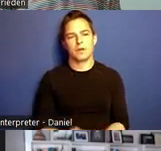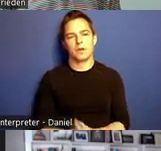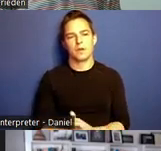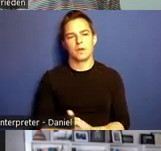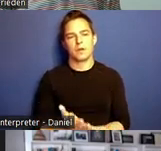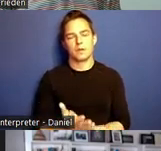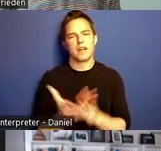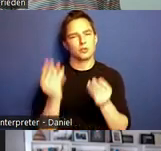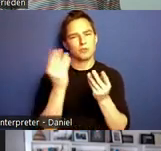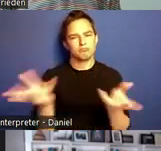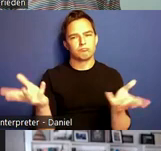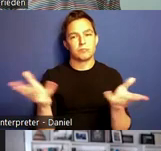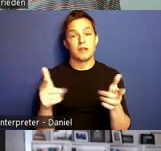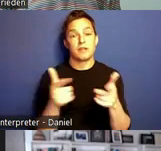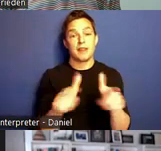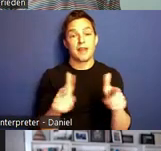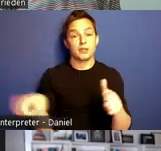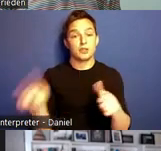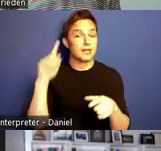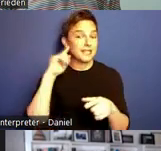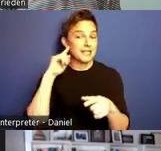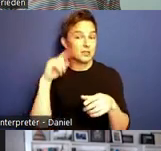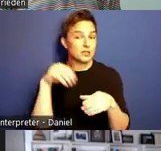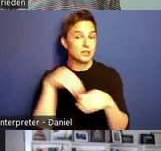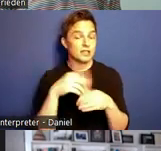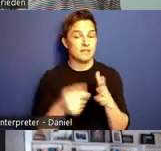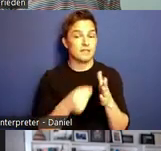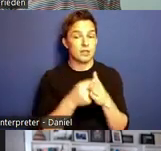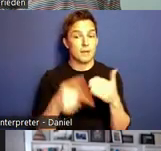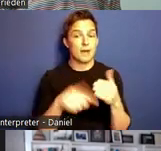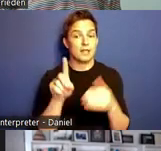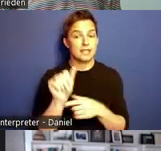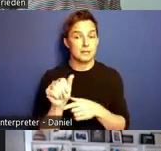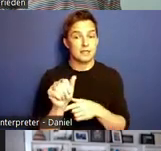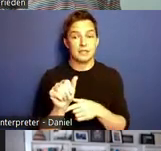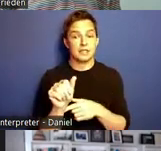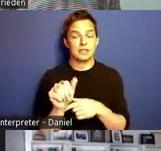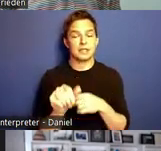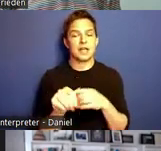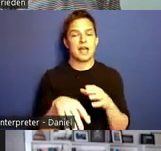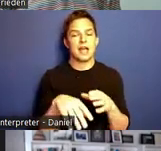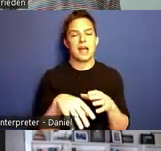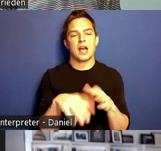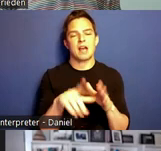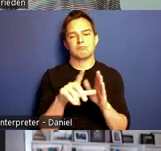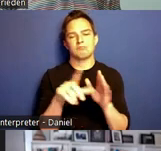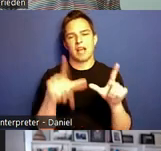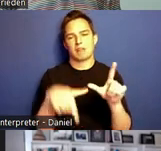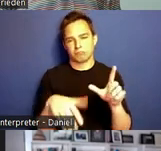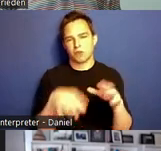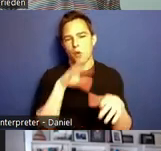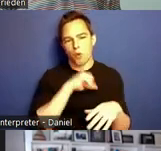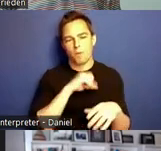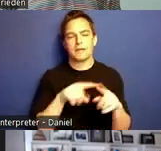note here that the language you're going to be hearing in the video around disability is outmoded, but it represents what was typically used